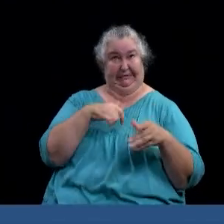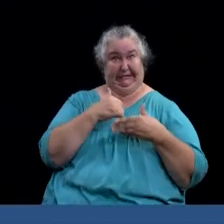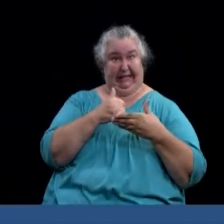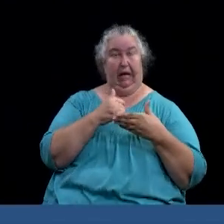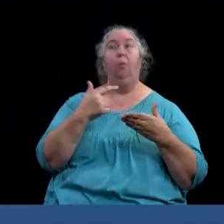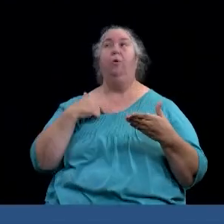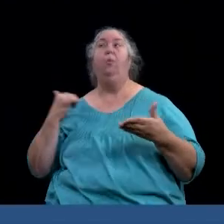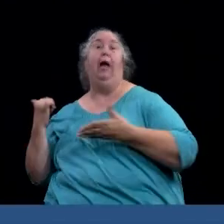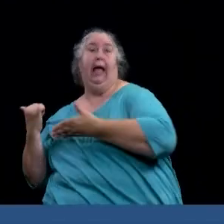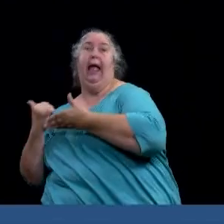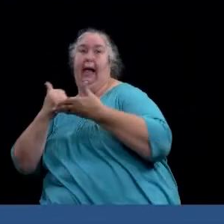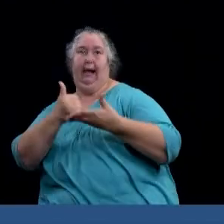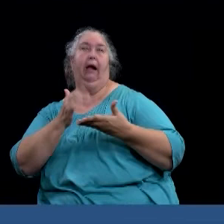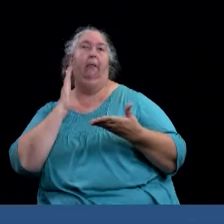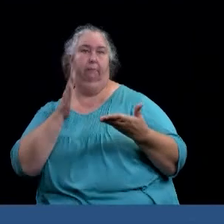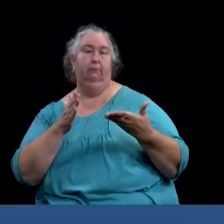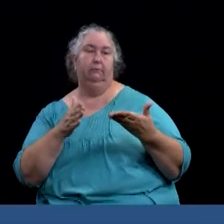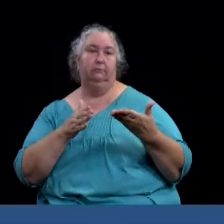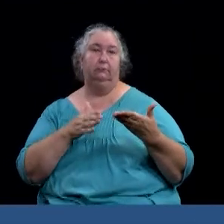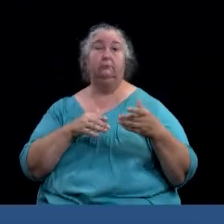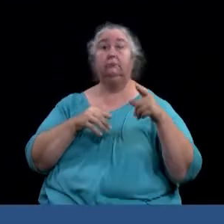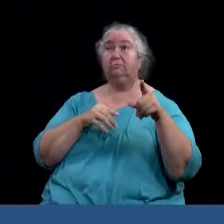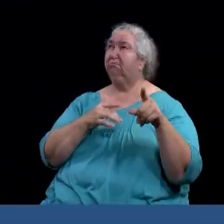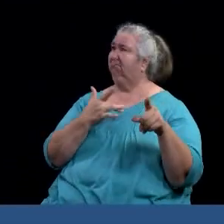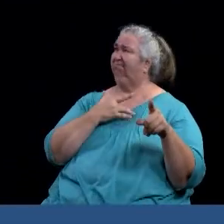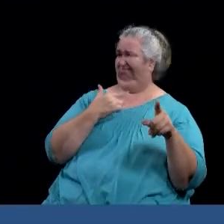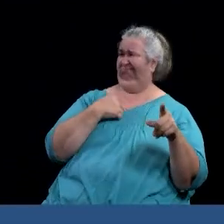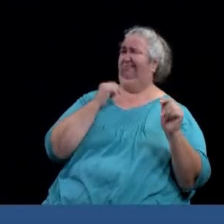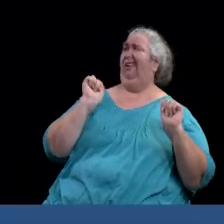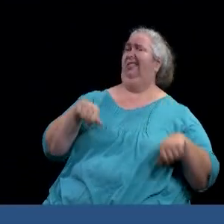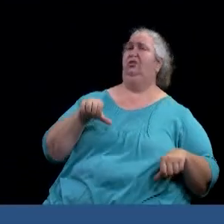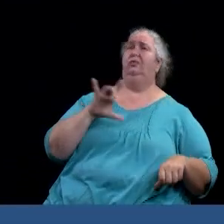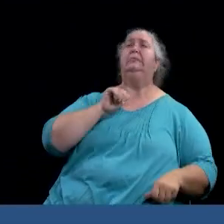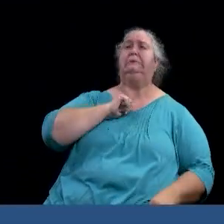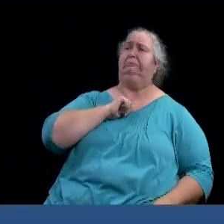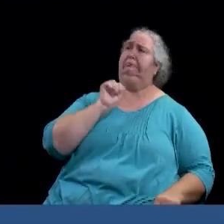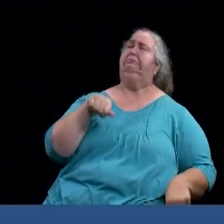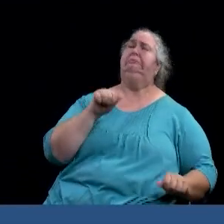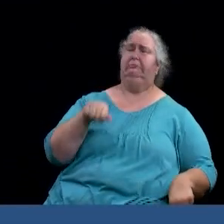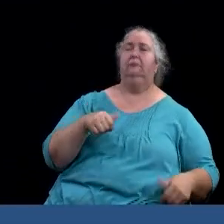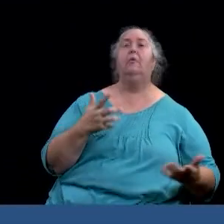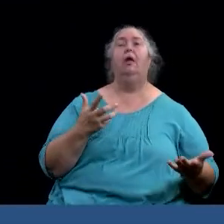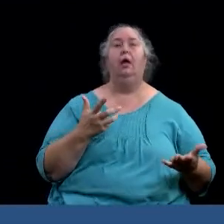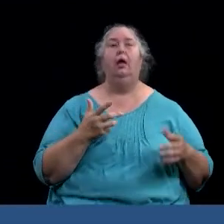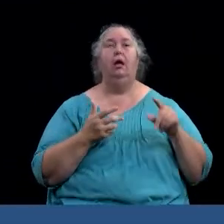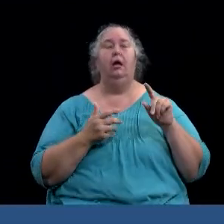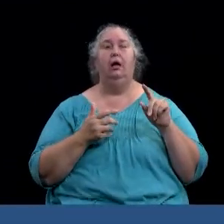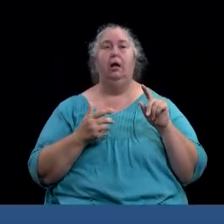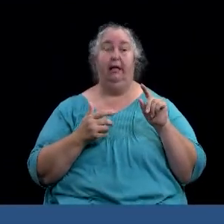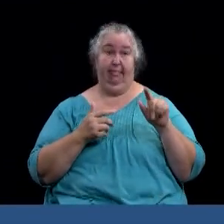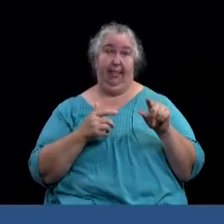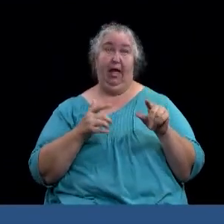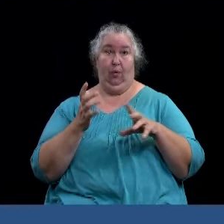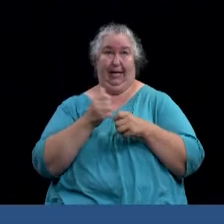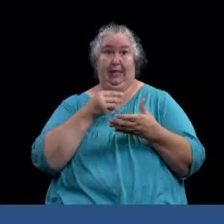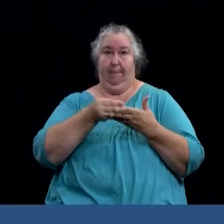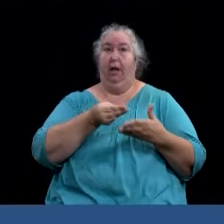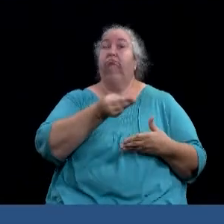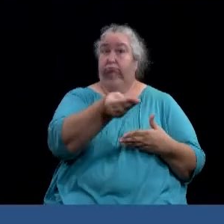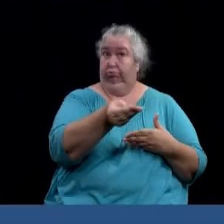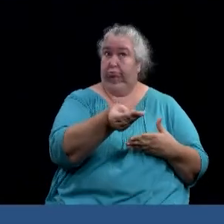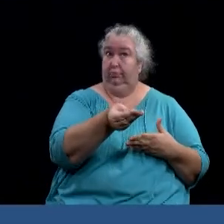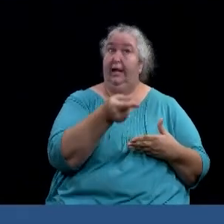on their own, they will get the money as well, and they can use it to,